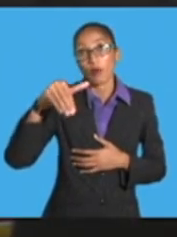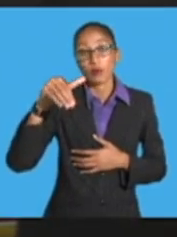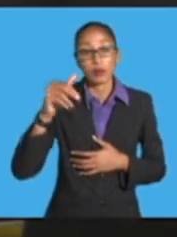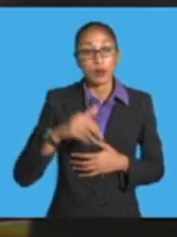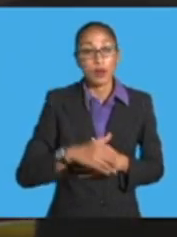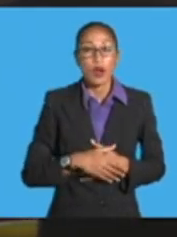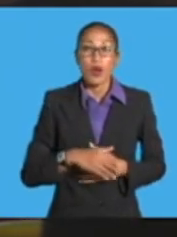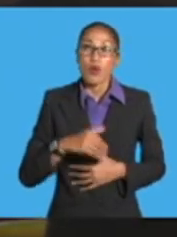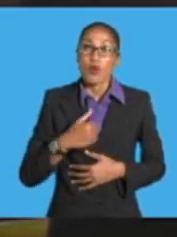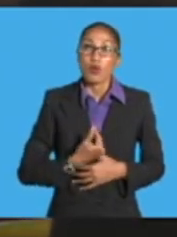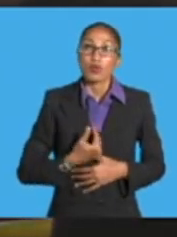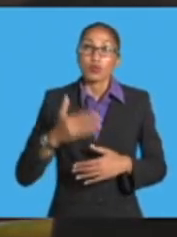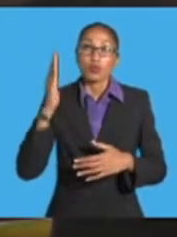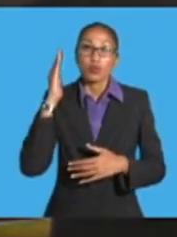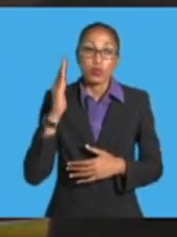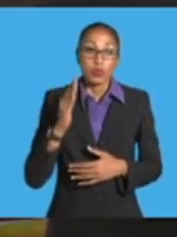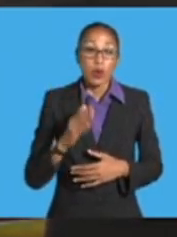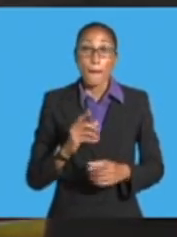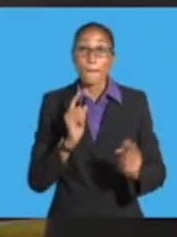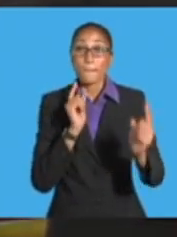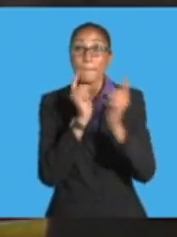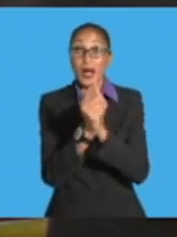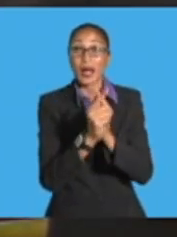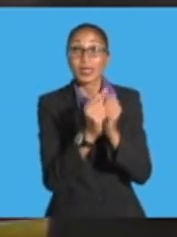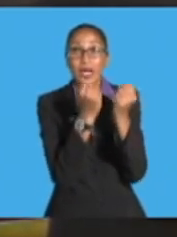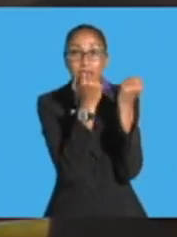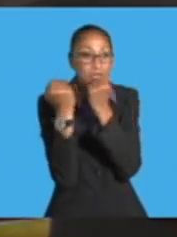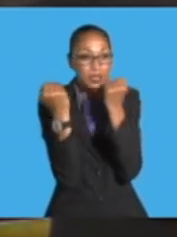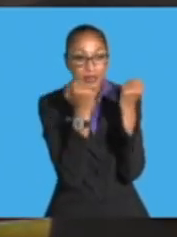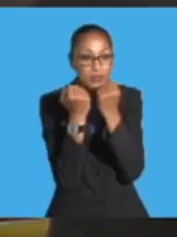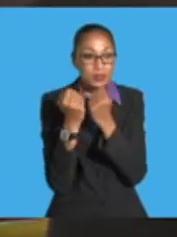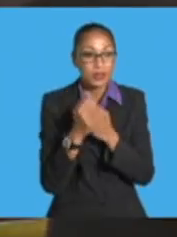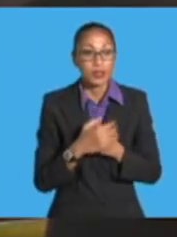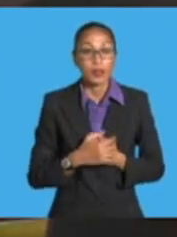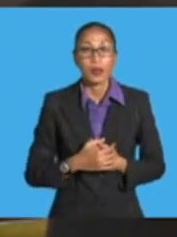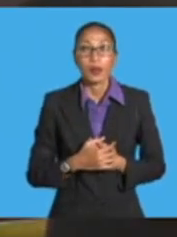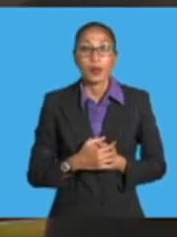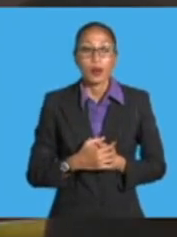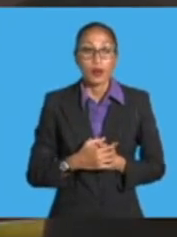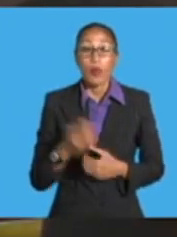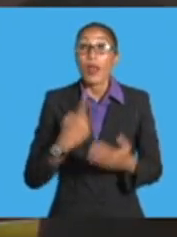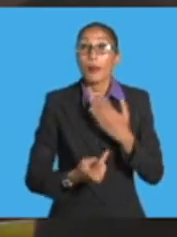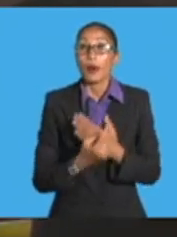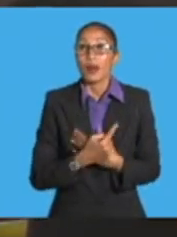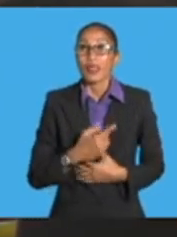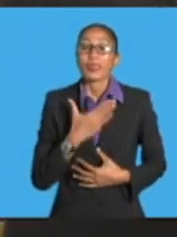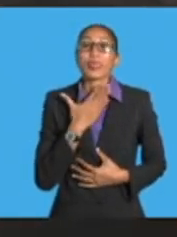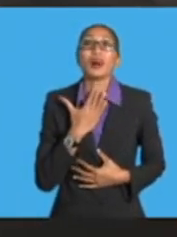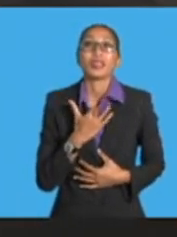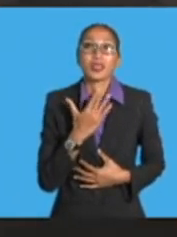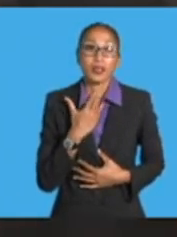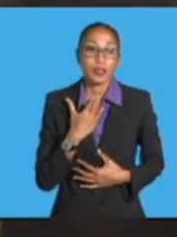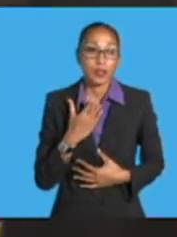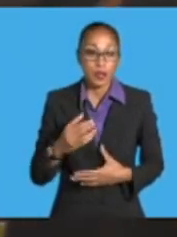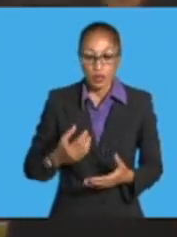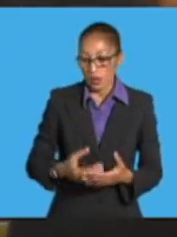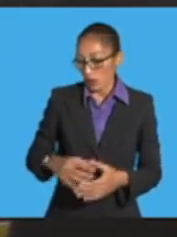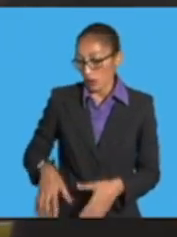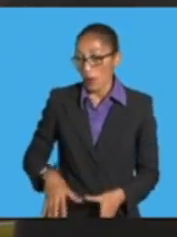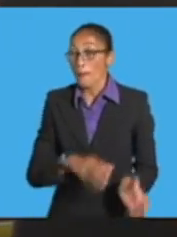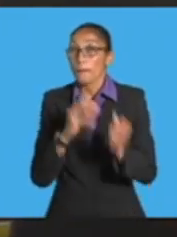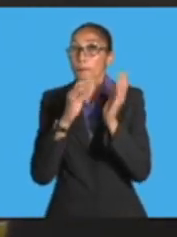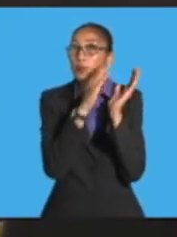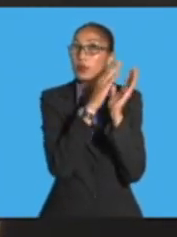school. As he walked past the cane fields, negotiating the thin trades, he became thirsty. He took out a billow from his